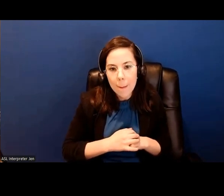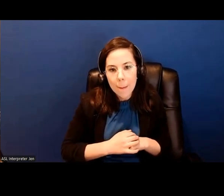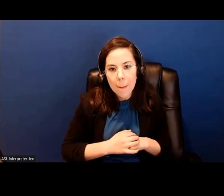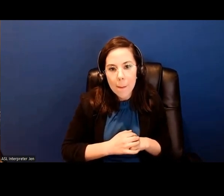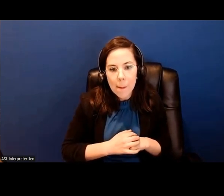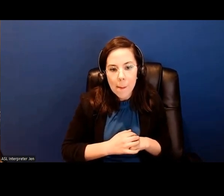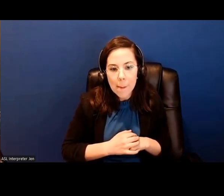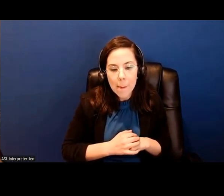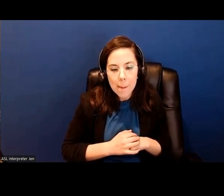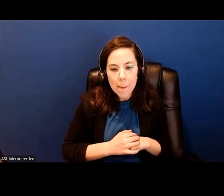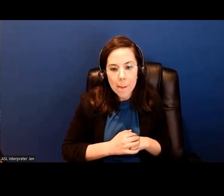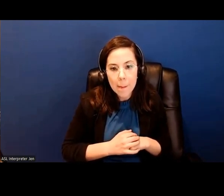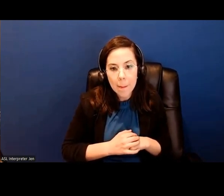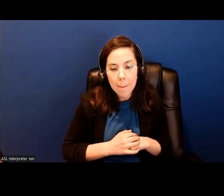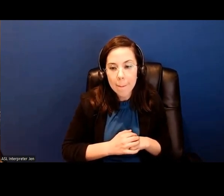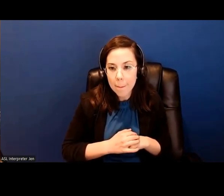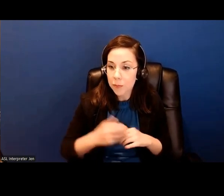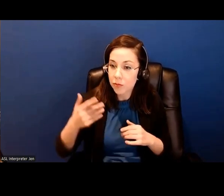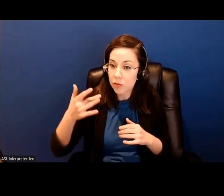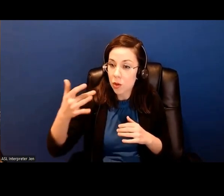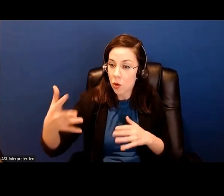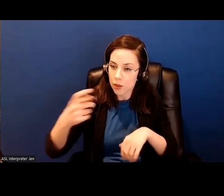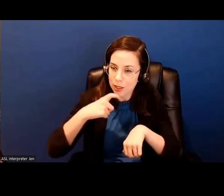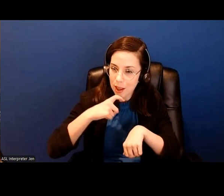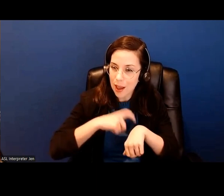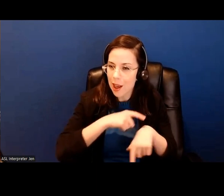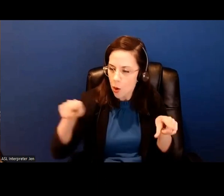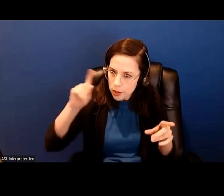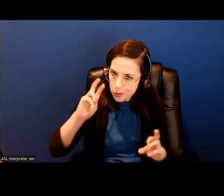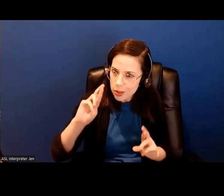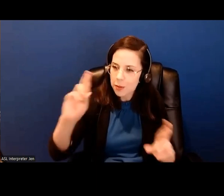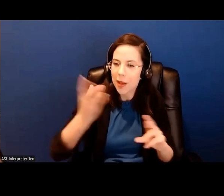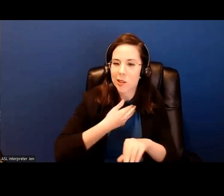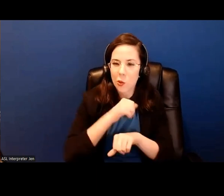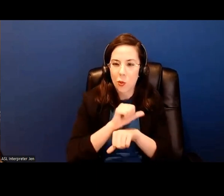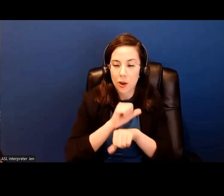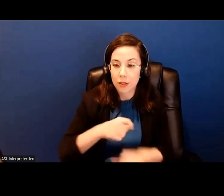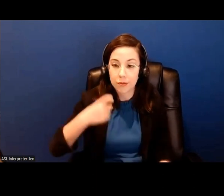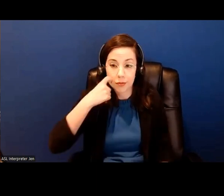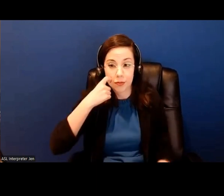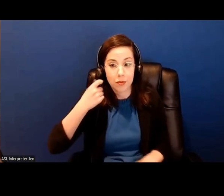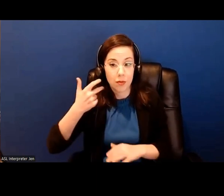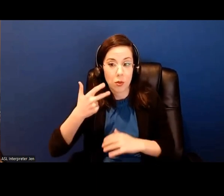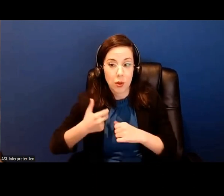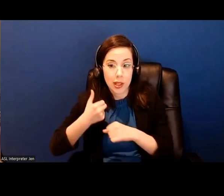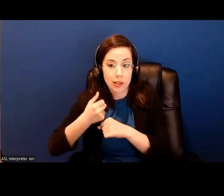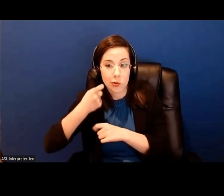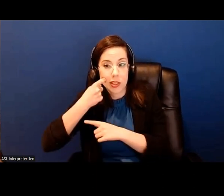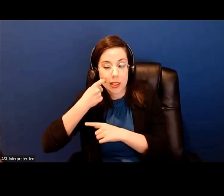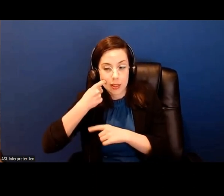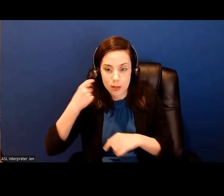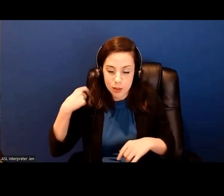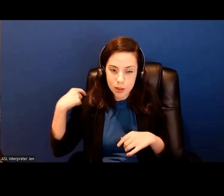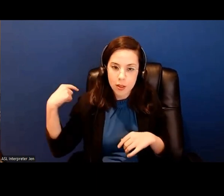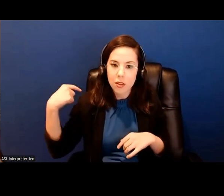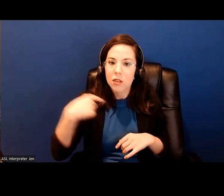over time, they've developed respect for that work. So that's part of our interaction with them. Recently, in the past 3 years, when we did